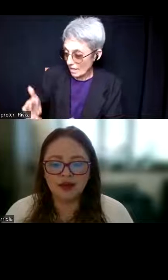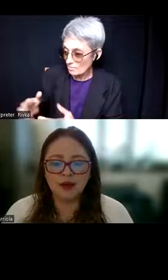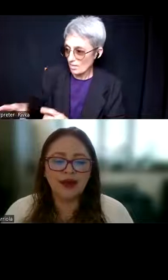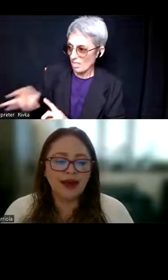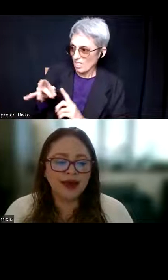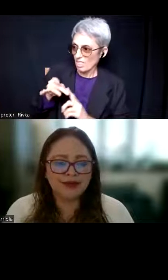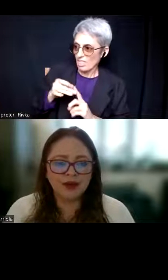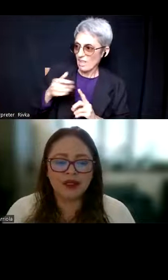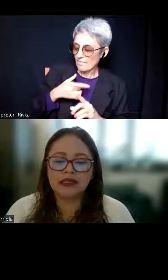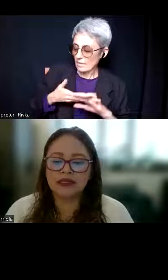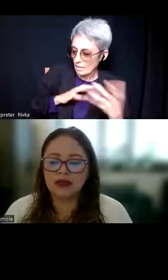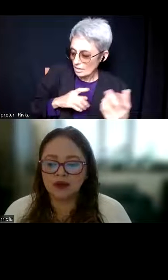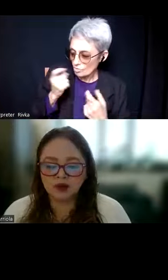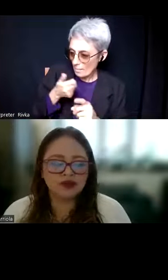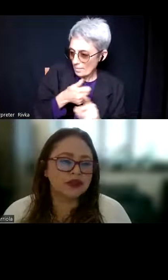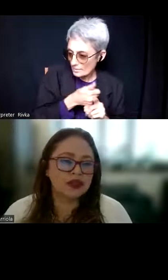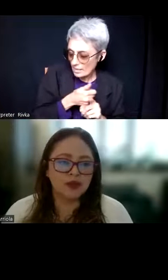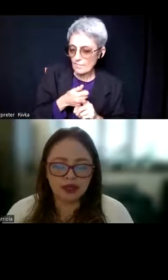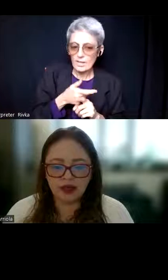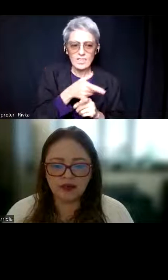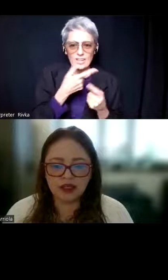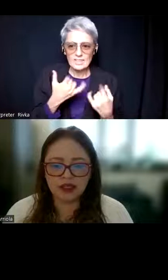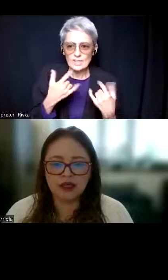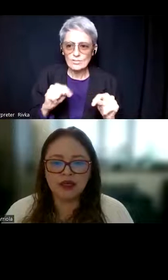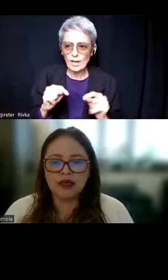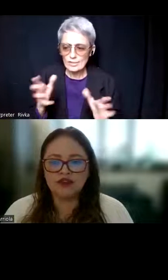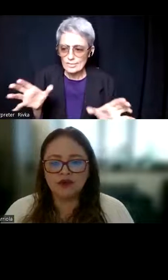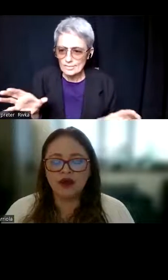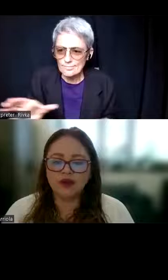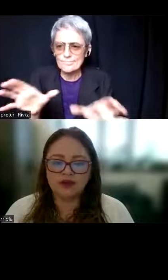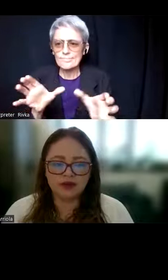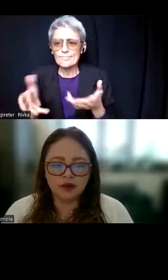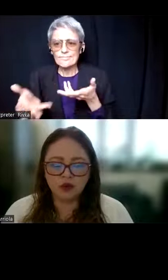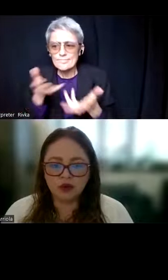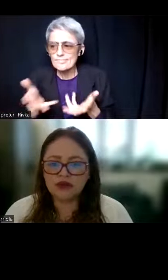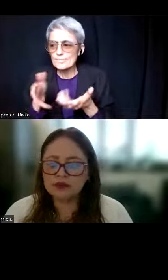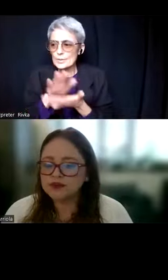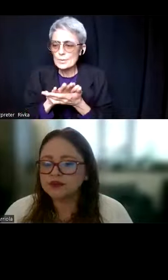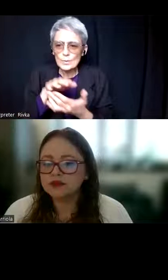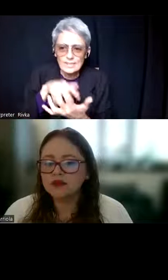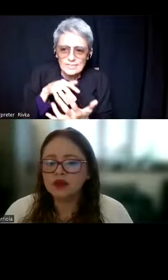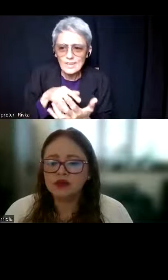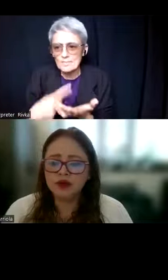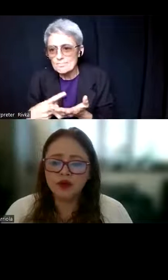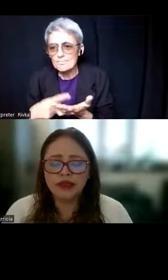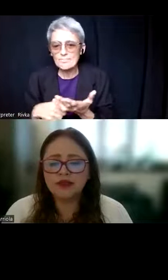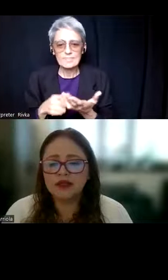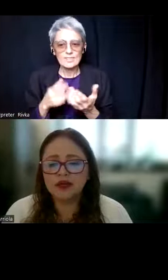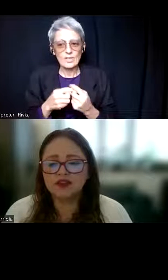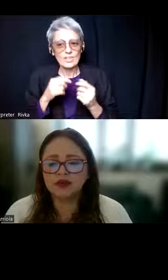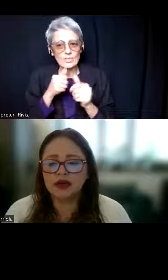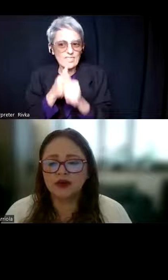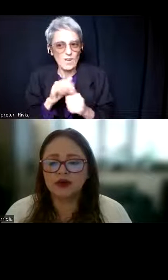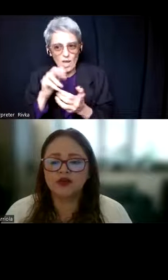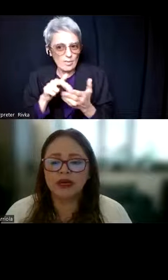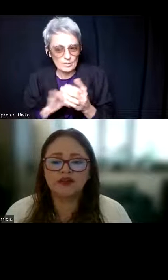engage them academically and emotionally and behaviorally in serving all these different roles. So according to the